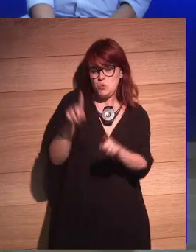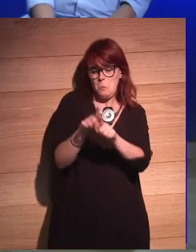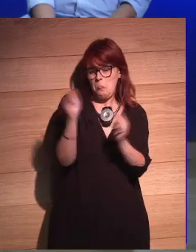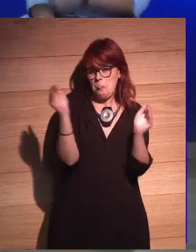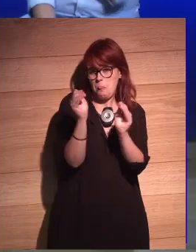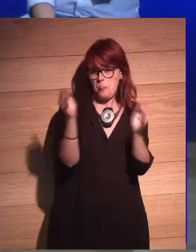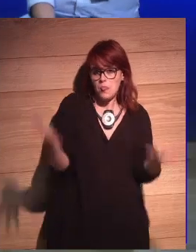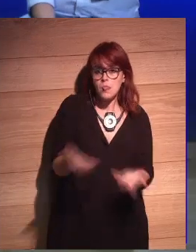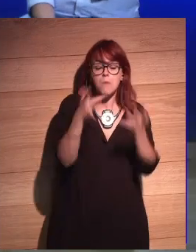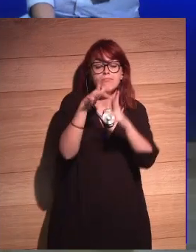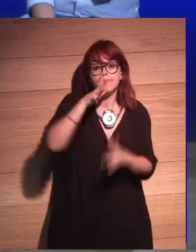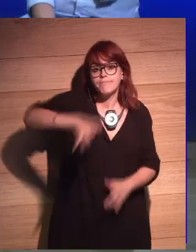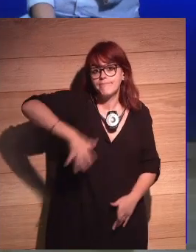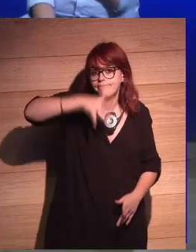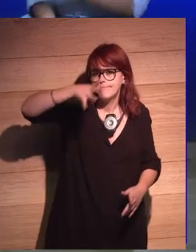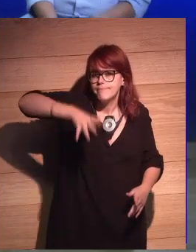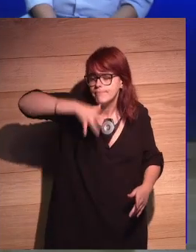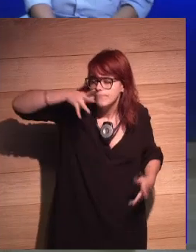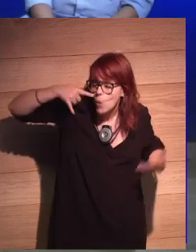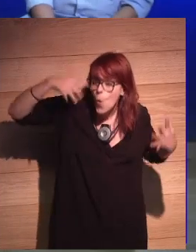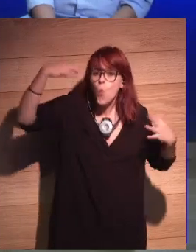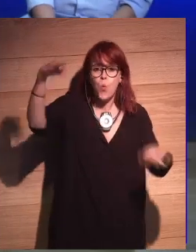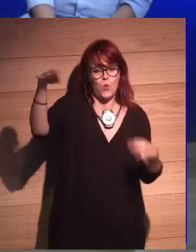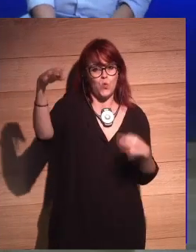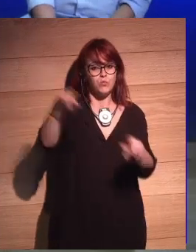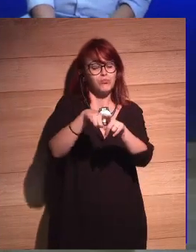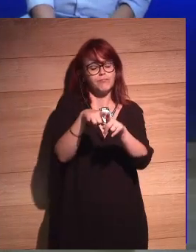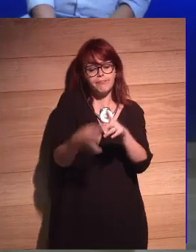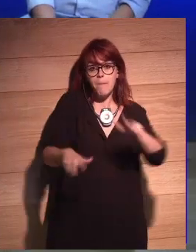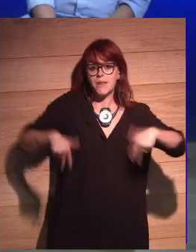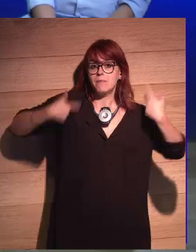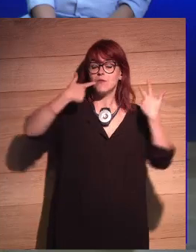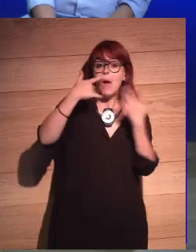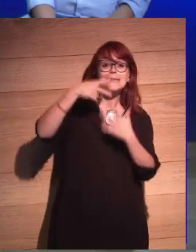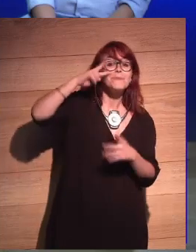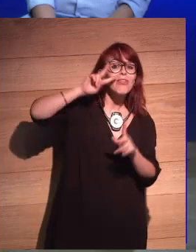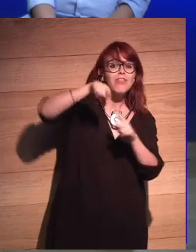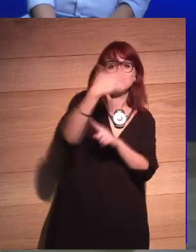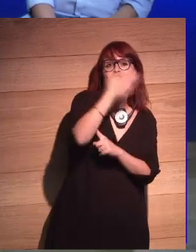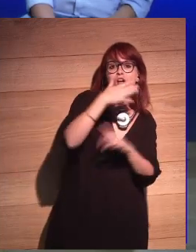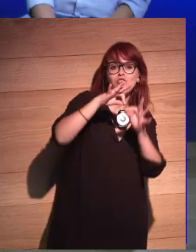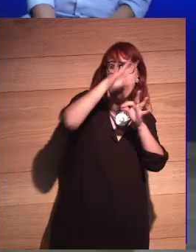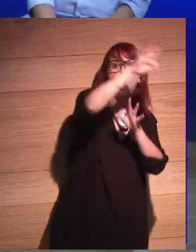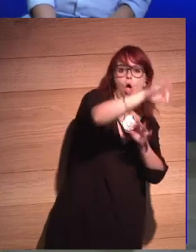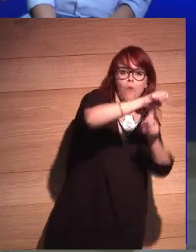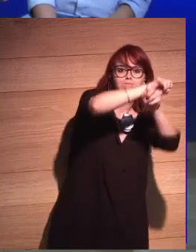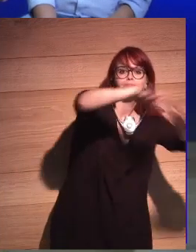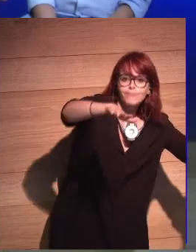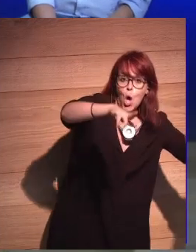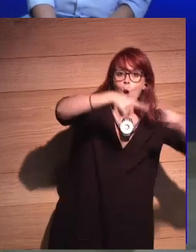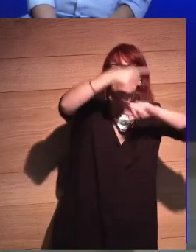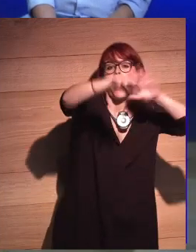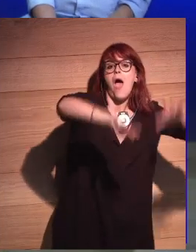with a very small Samsung camera, but what we lived there was unique. And it let us take that experience